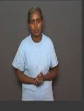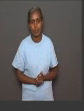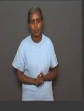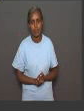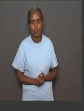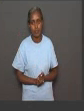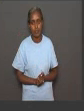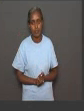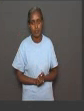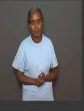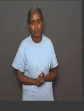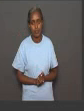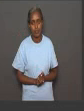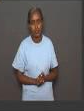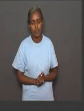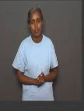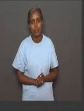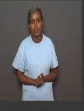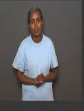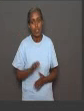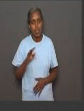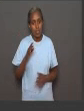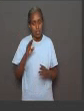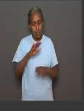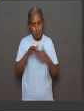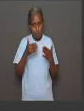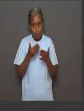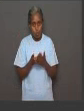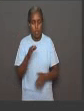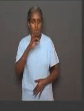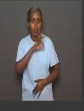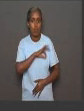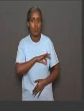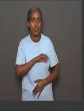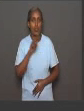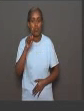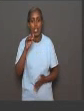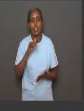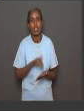2 for a total profit of